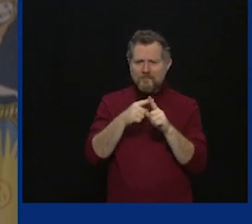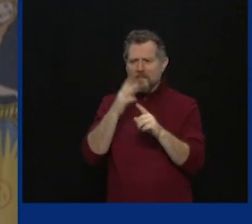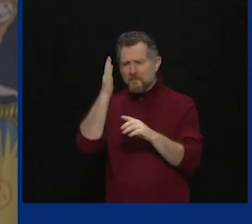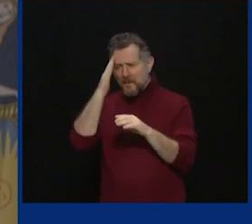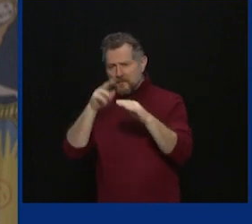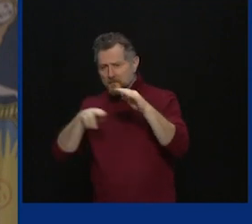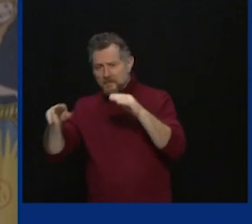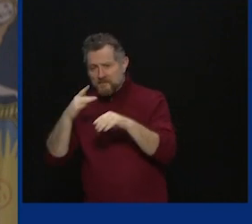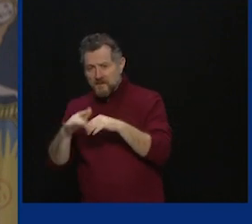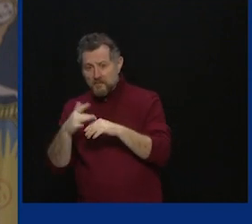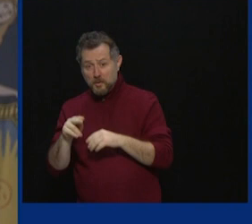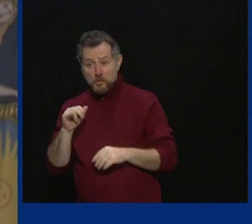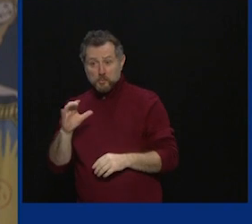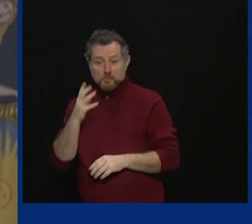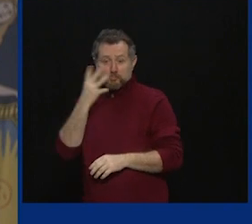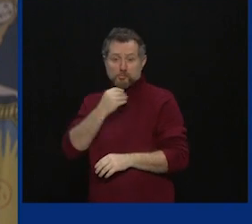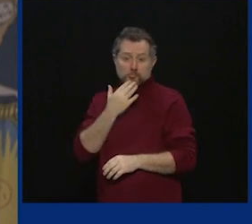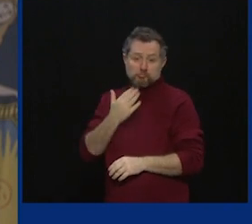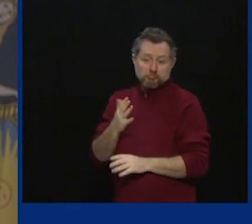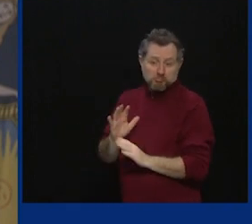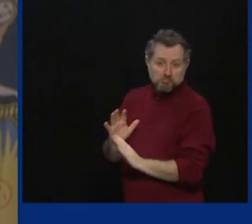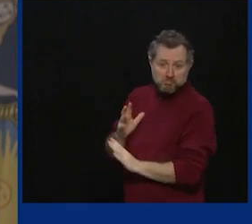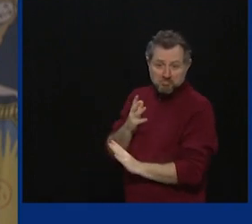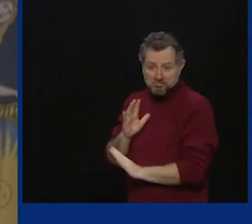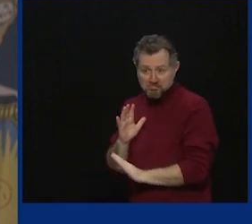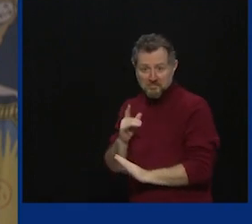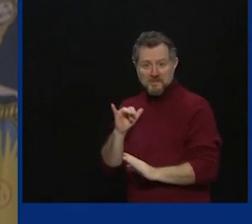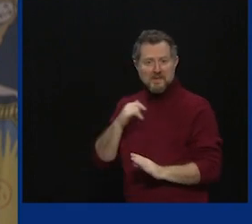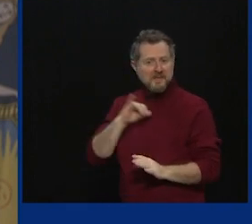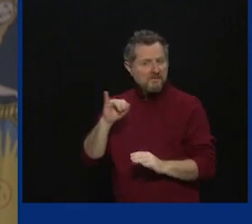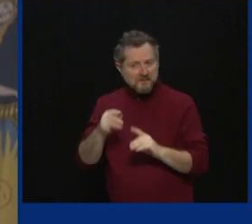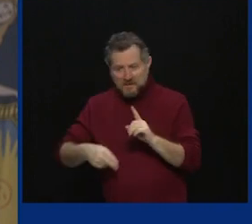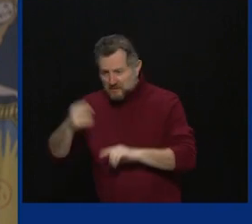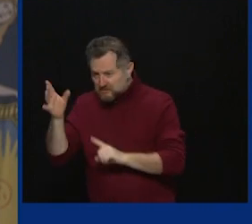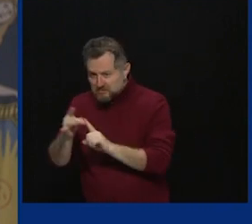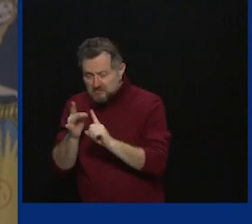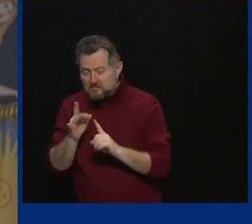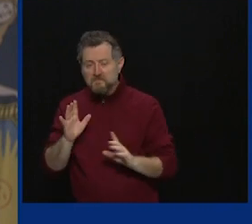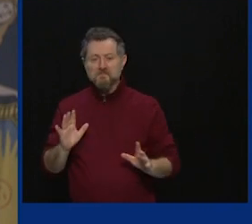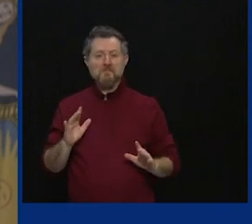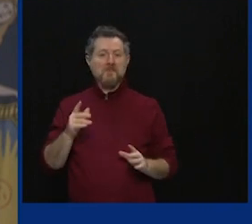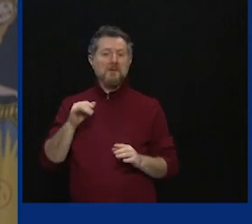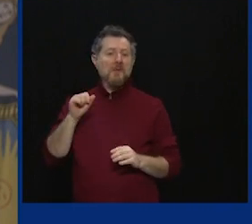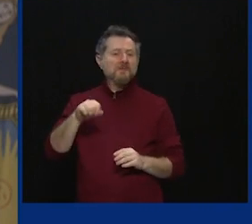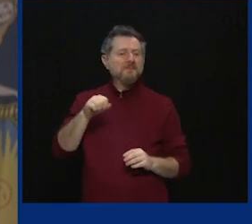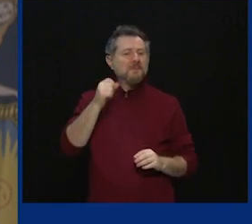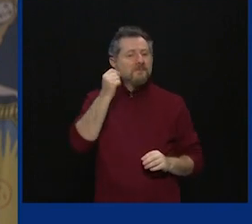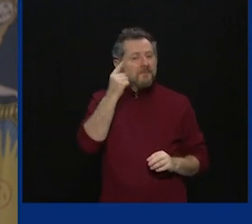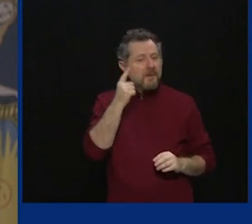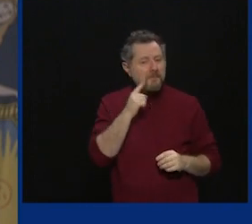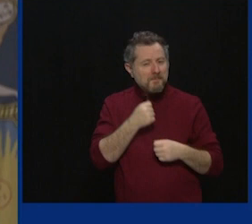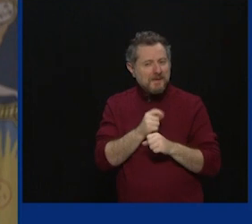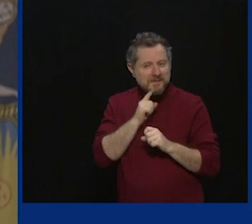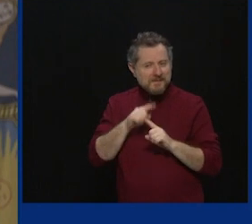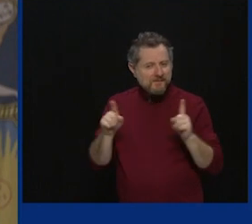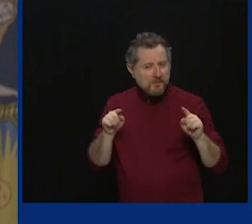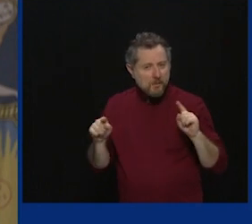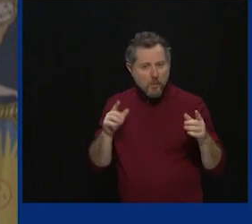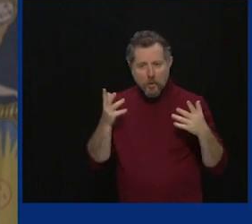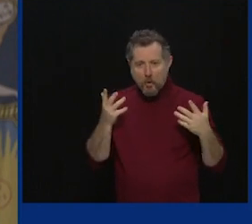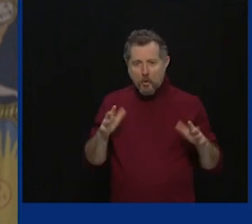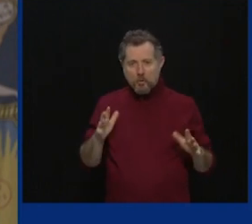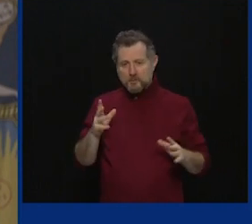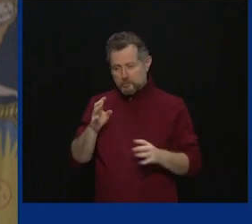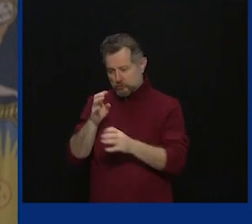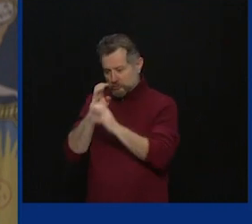closely. Infections were not high, so yes, but it didn't make a difference because they already had a more restrictive requirement in place.